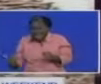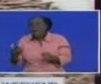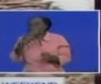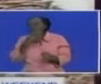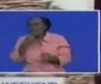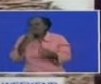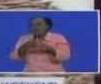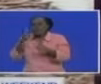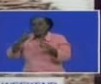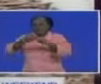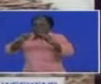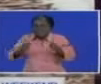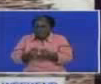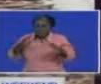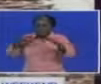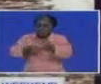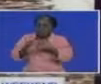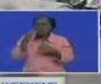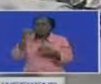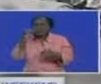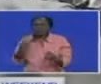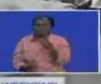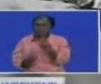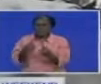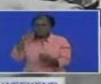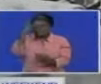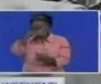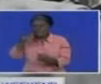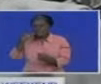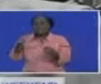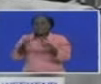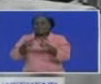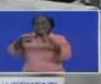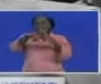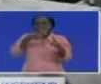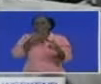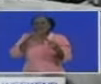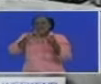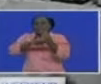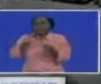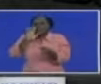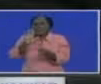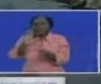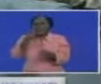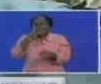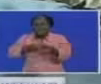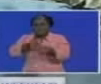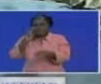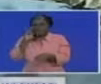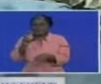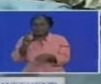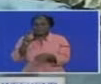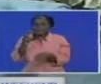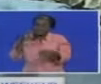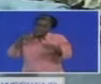tribe raided her home, burning her face, and slaughtering her husband right before her eyes. Jamaa wakaingia